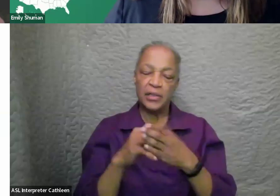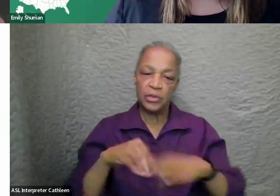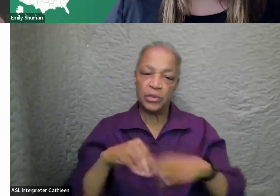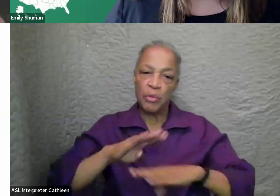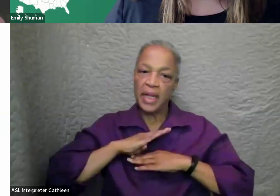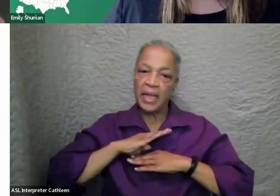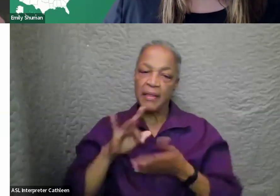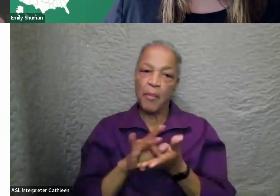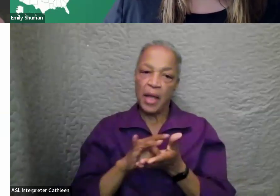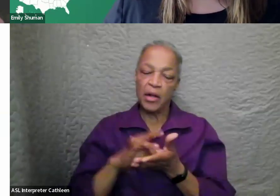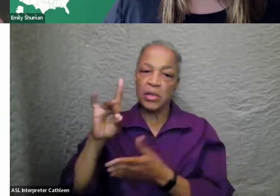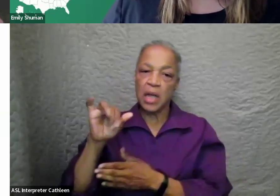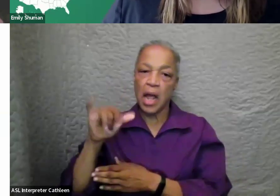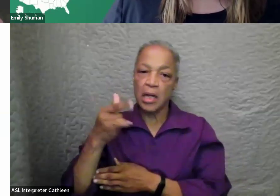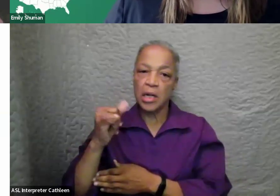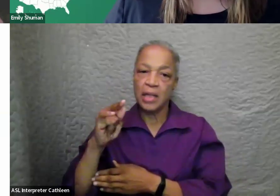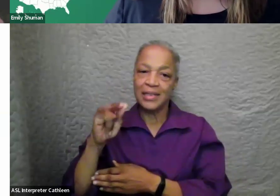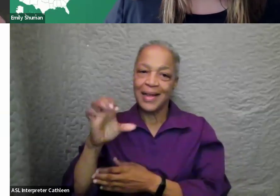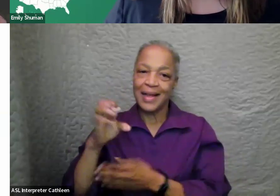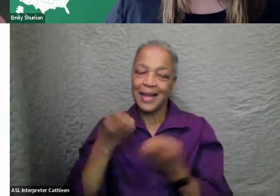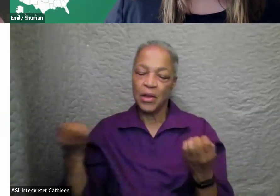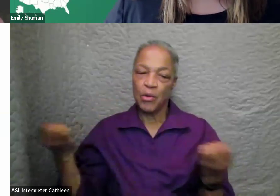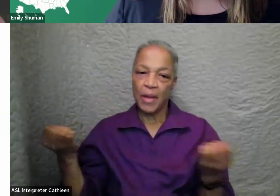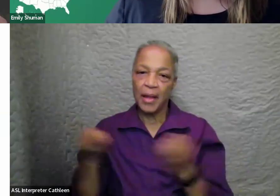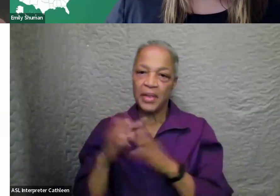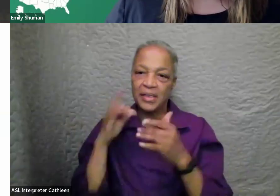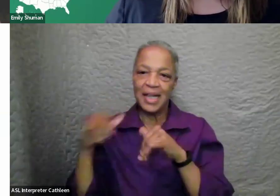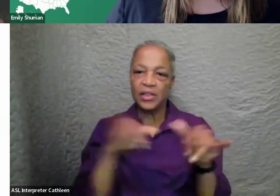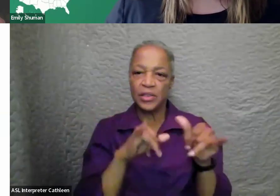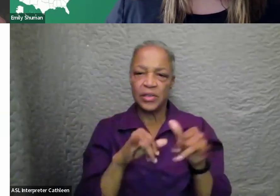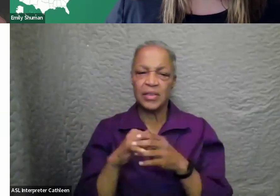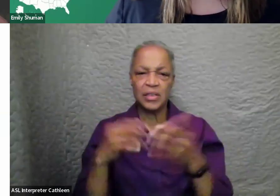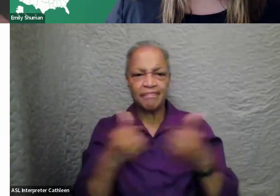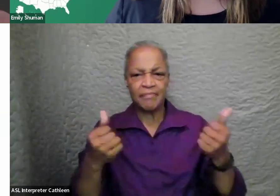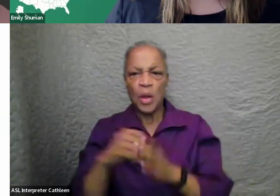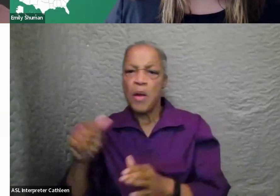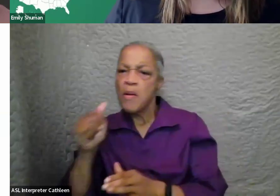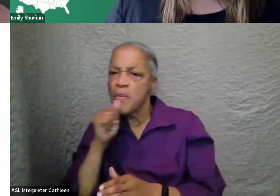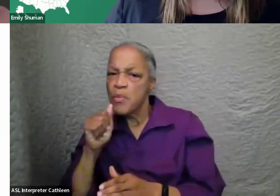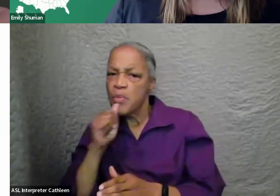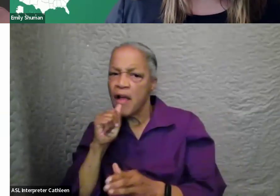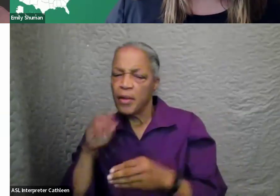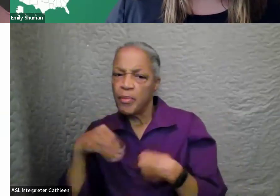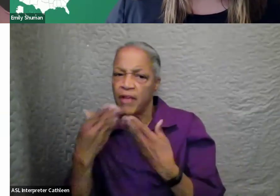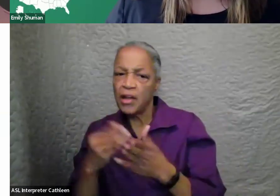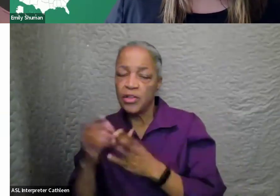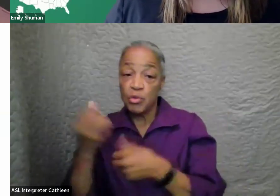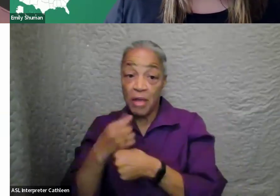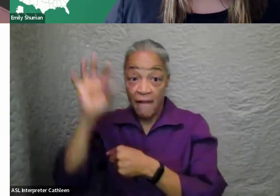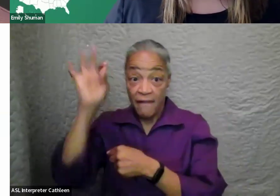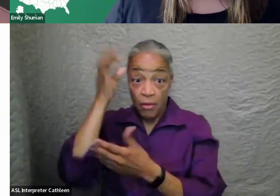equipment standards. So can you distinguish between private providers that receive federal